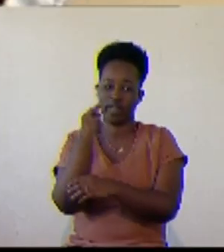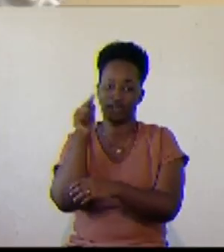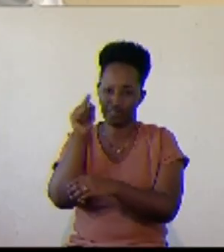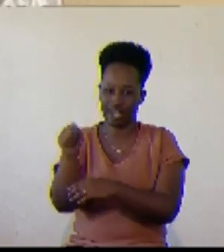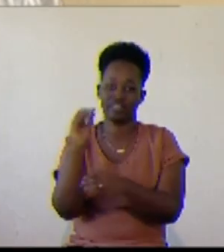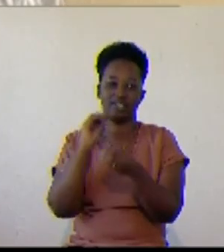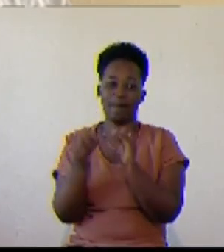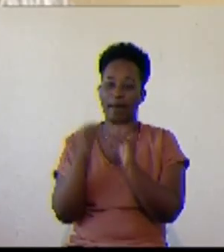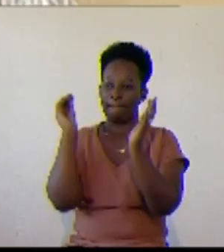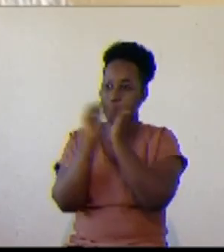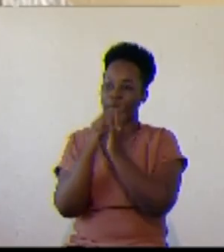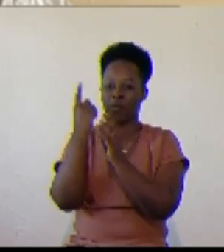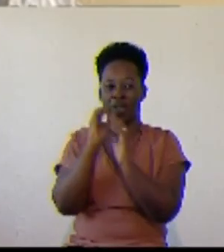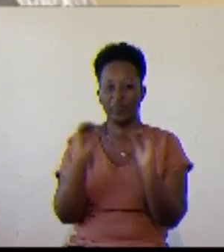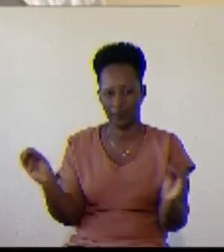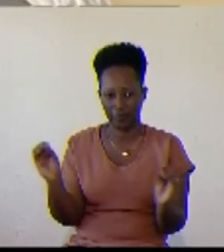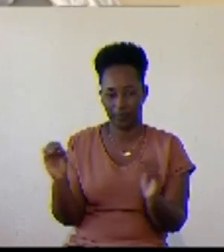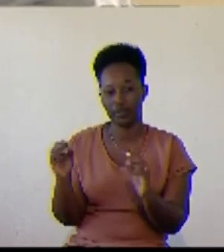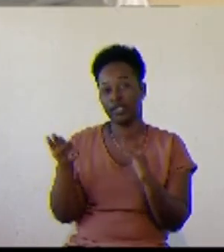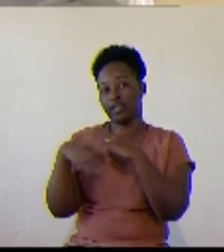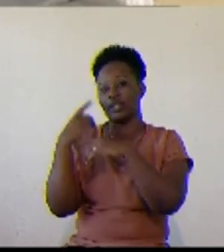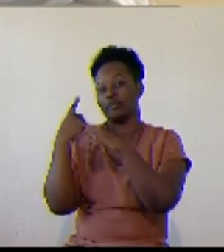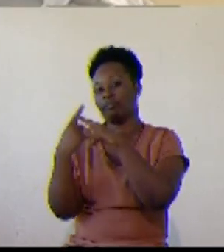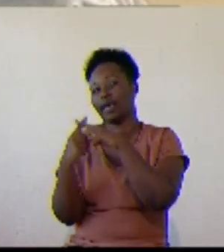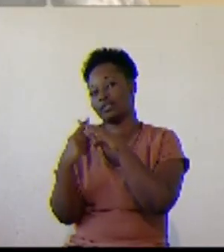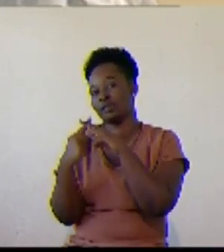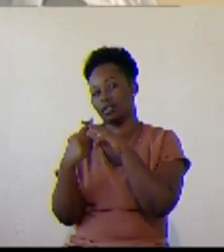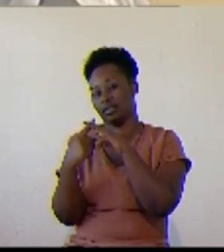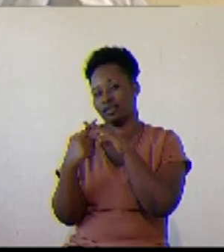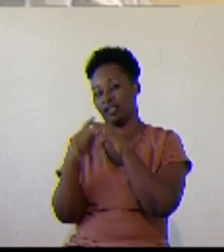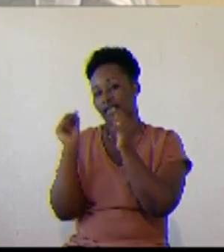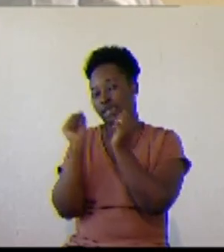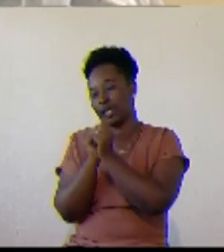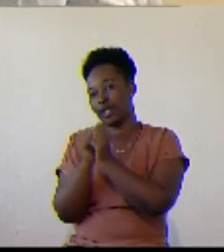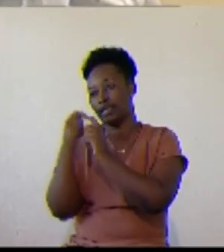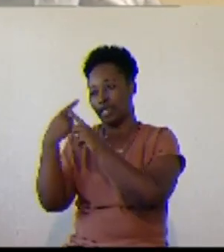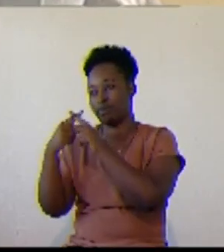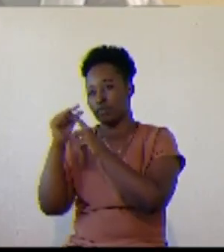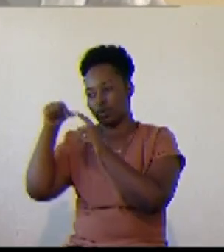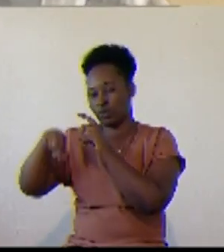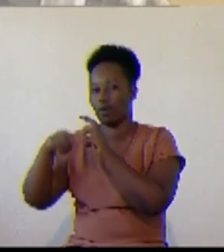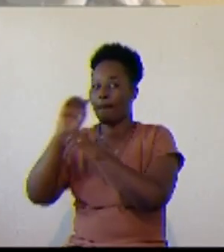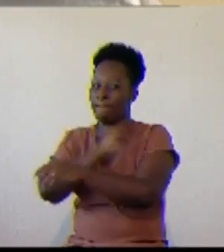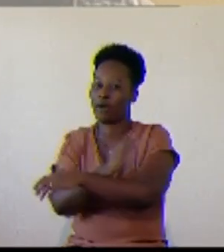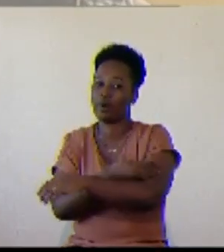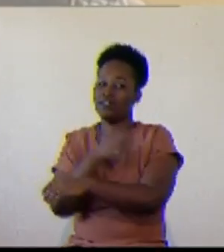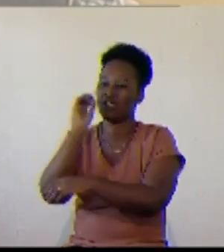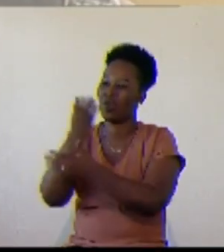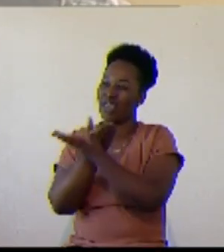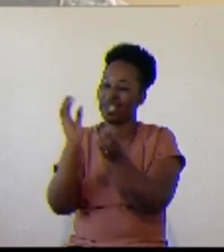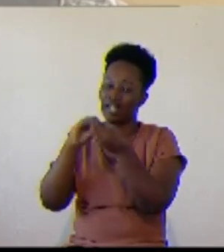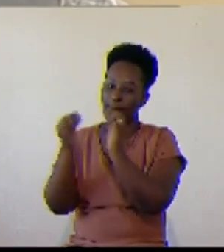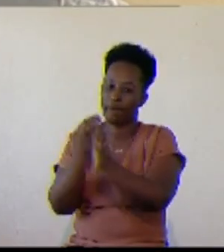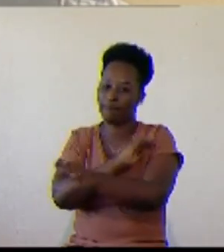1. Then plus 10 times Q power 0. Q power 0. Any number